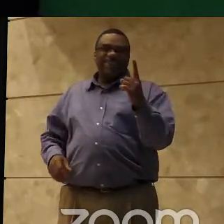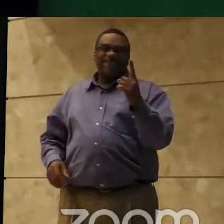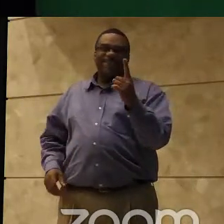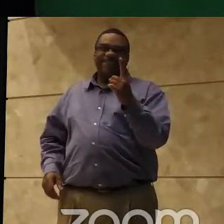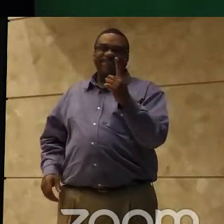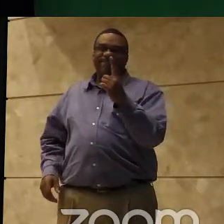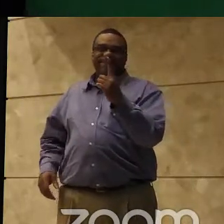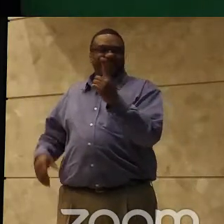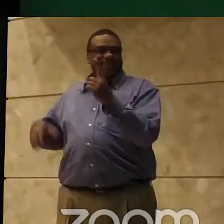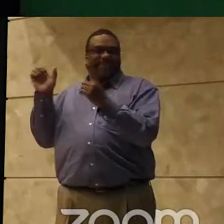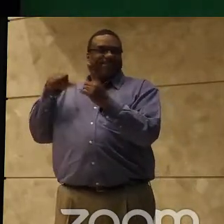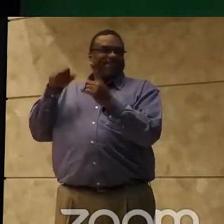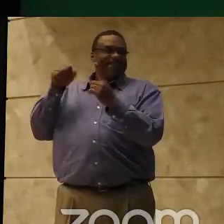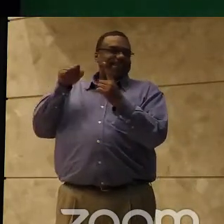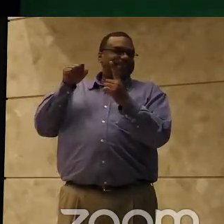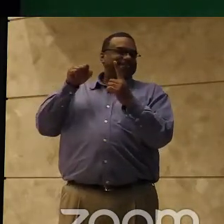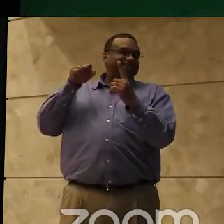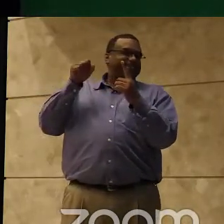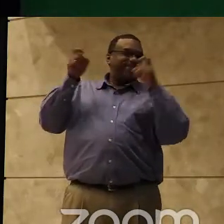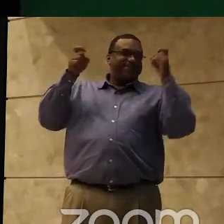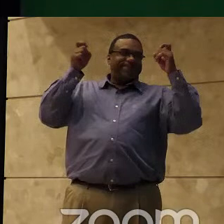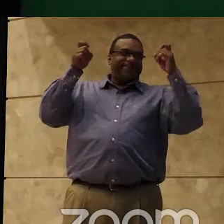Yes, with the heels.